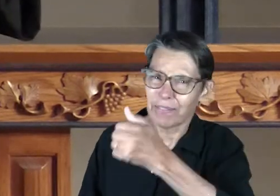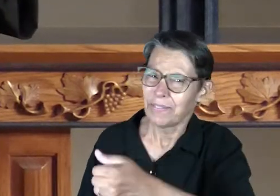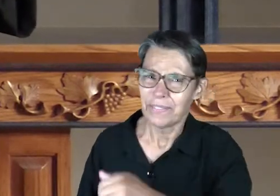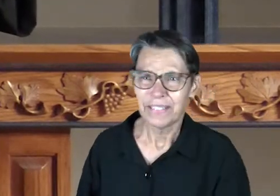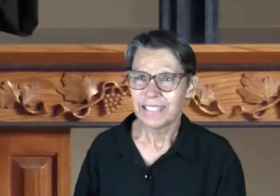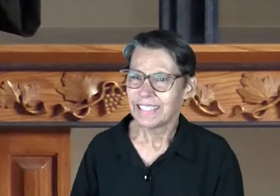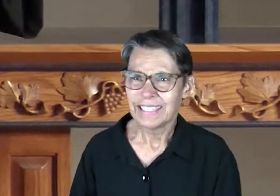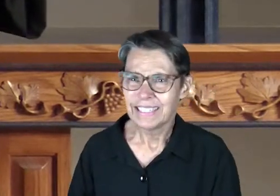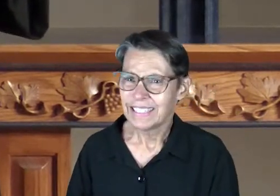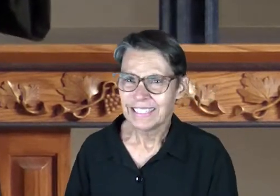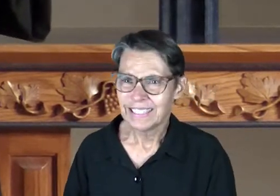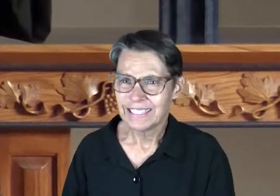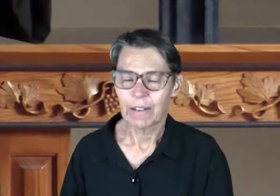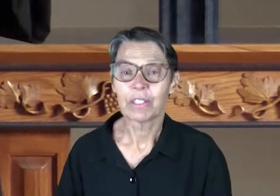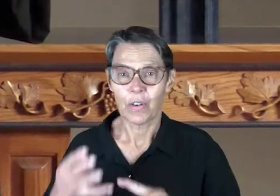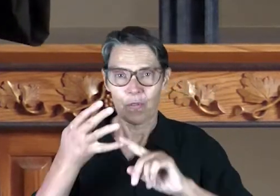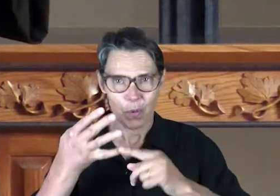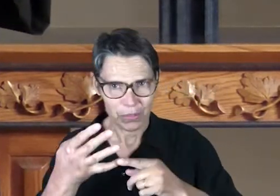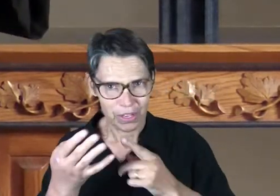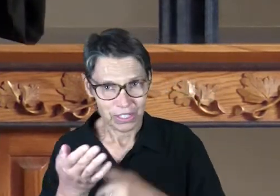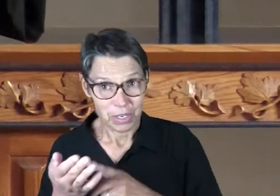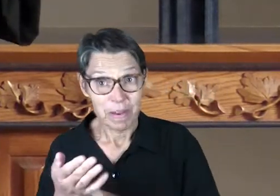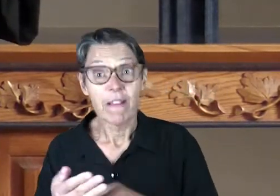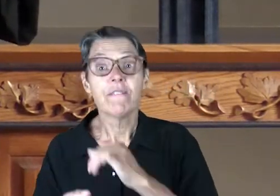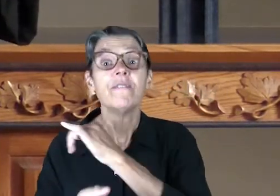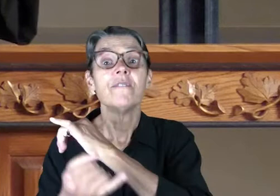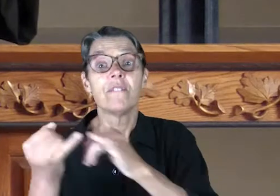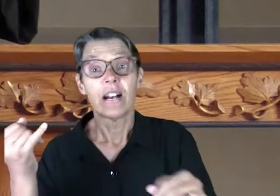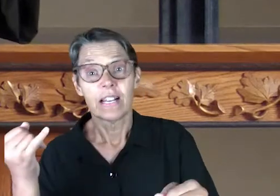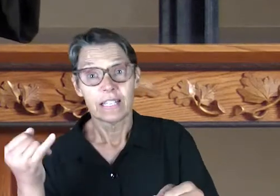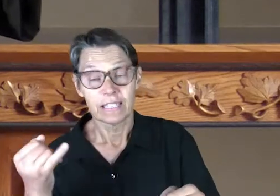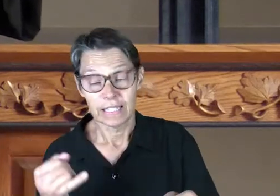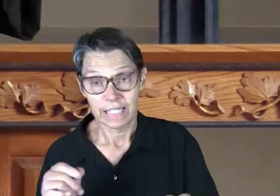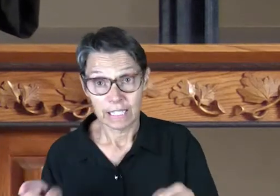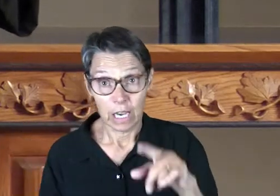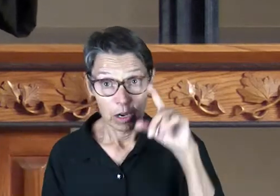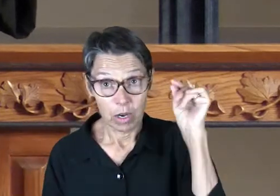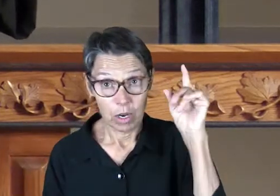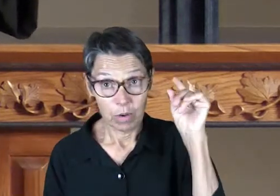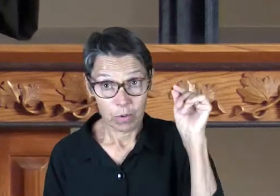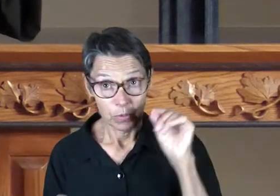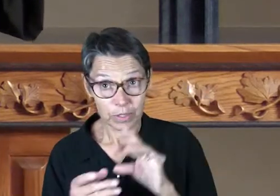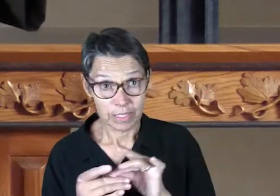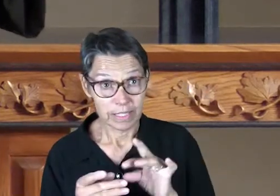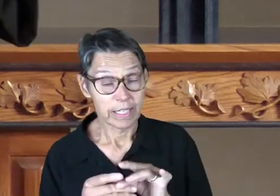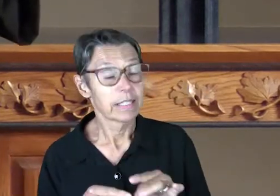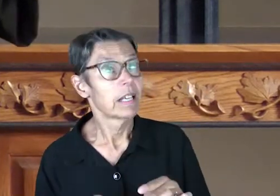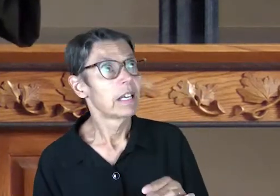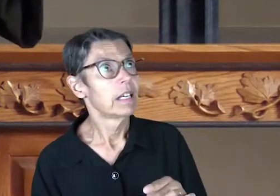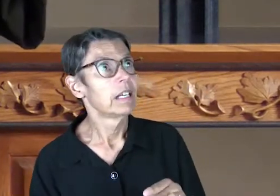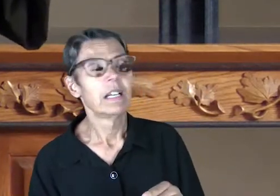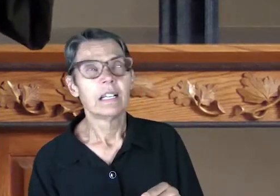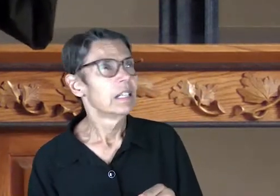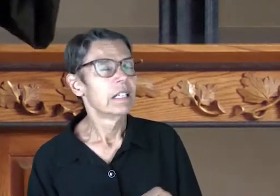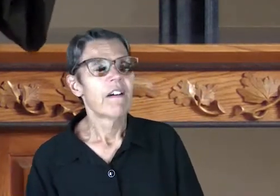have to come up with them yourself. Argument 4. Then finally, Moses says,